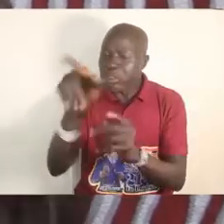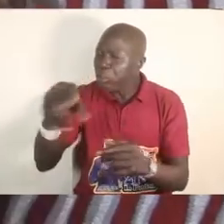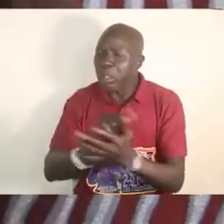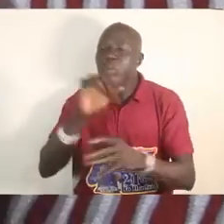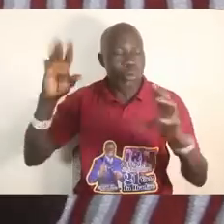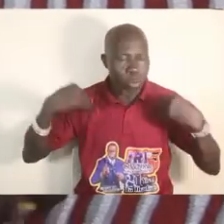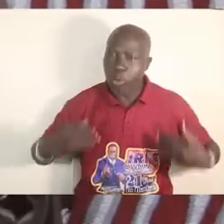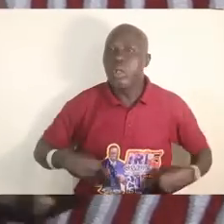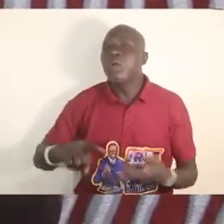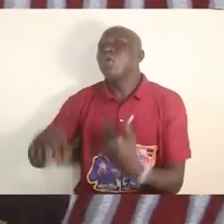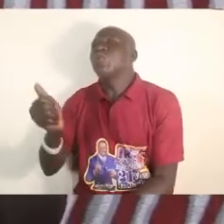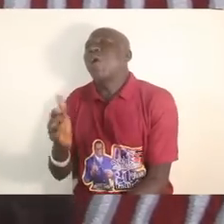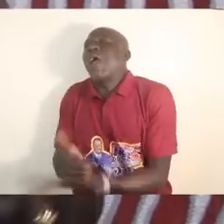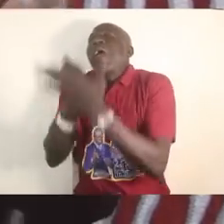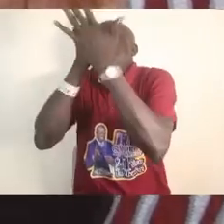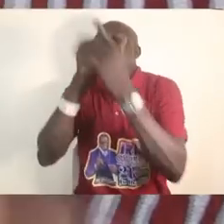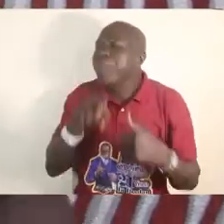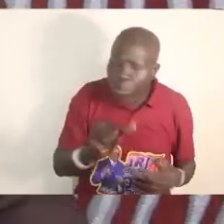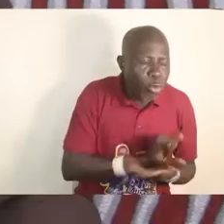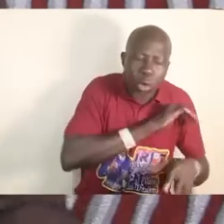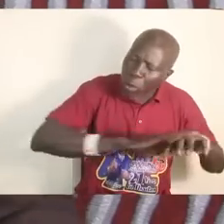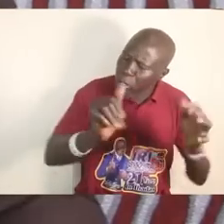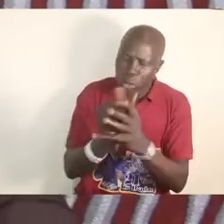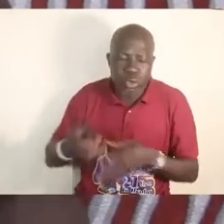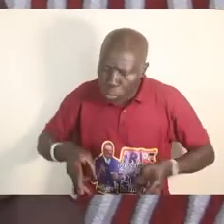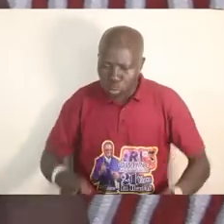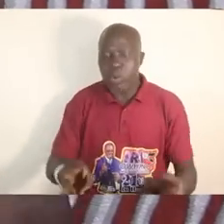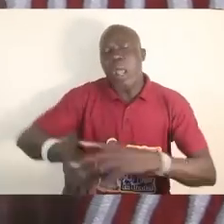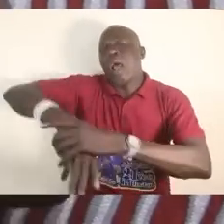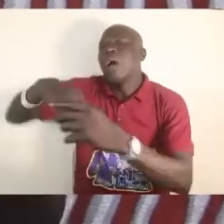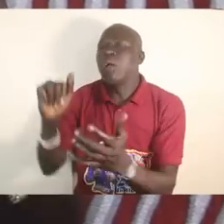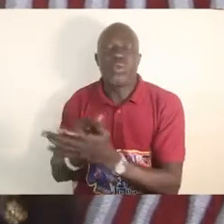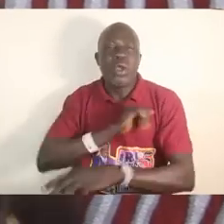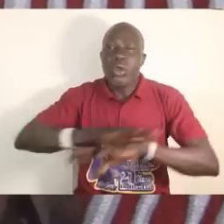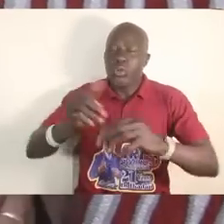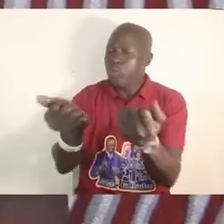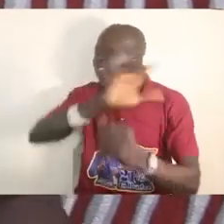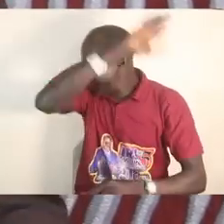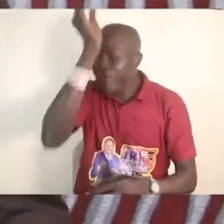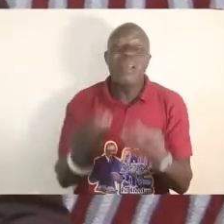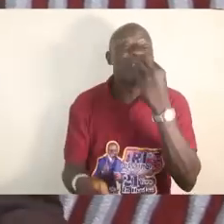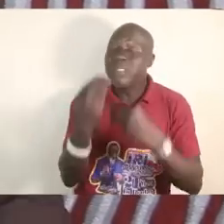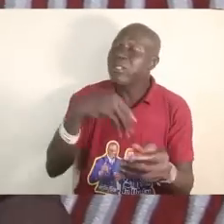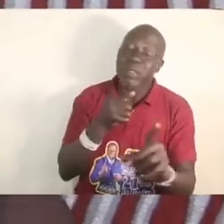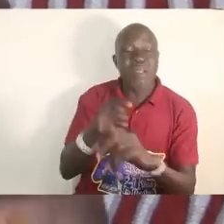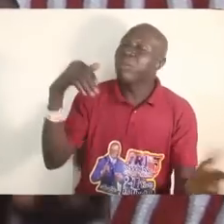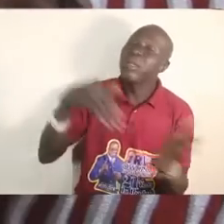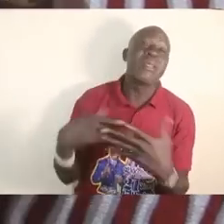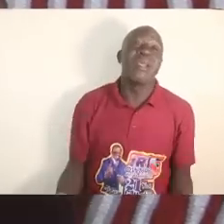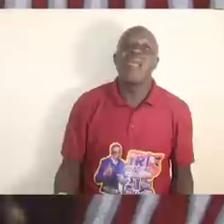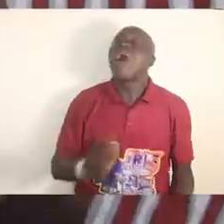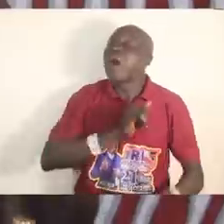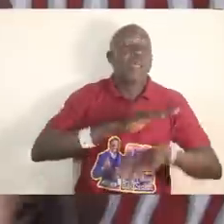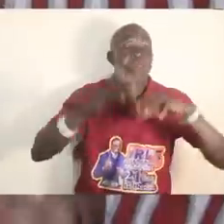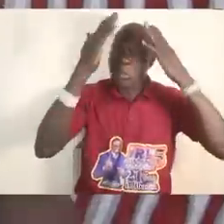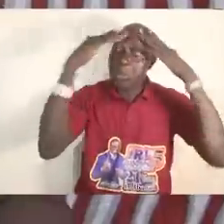help. Alábàjọ tí o rí ọ̀nà àbáyọ. No wonder you don't see the way out. O wà lè tó jẹjẹ mọ́. You cannot feed yourself again. Mi ò mọ pò